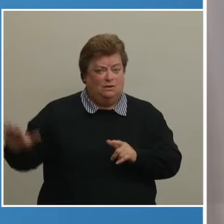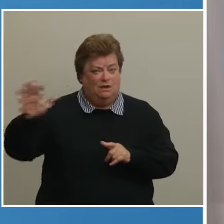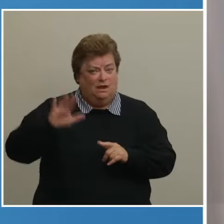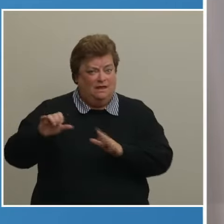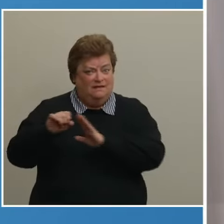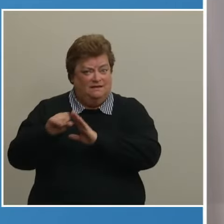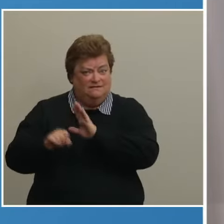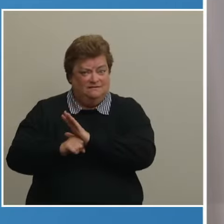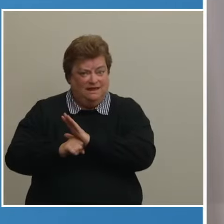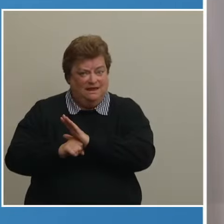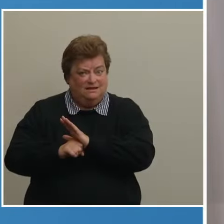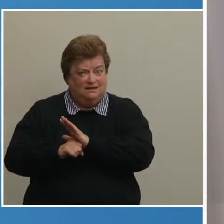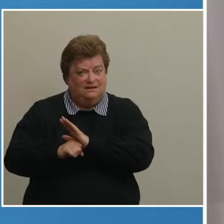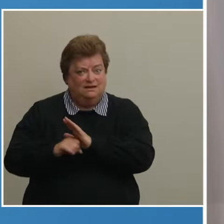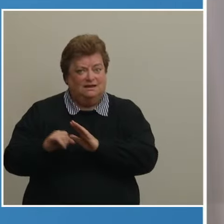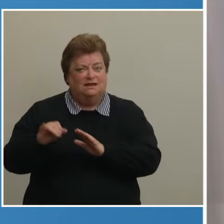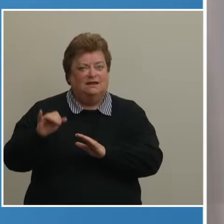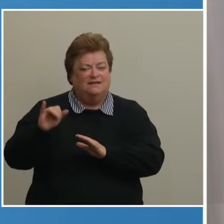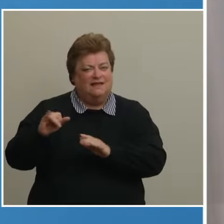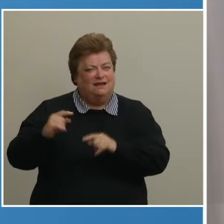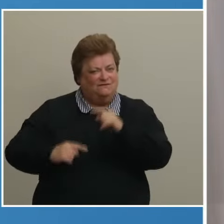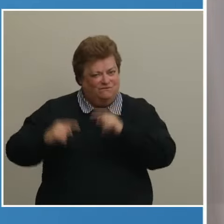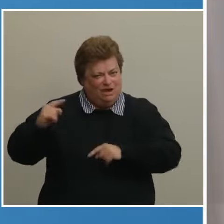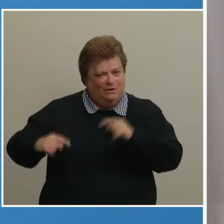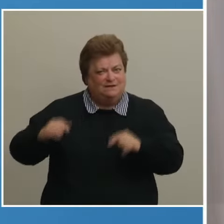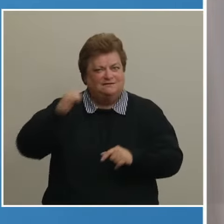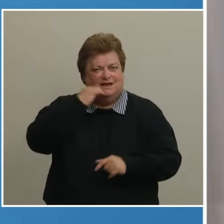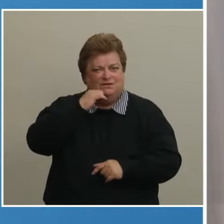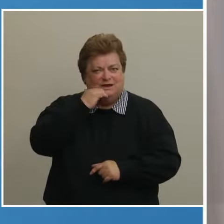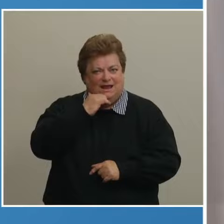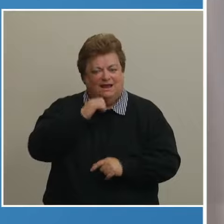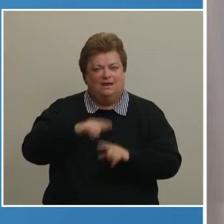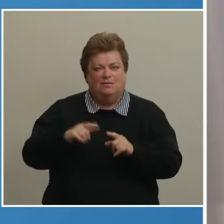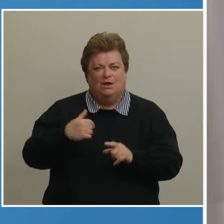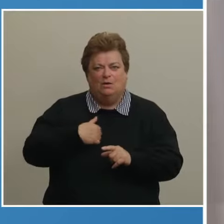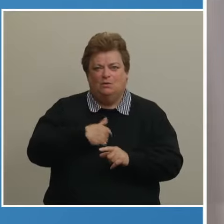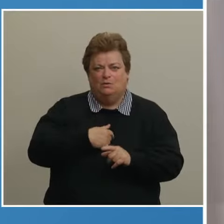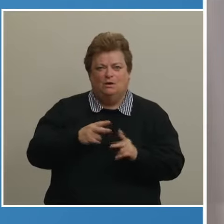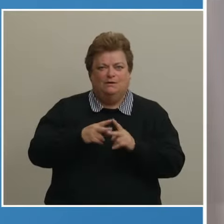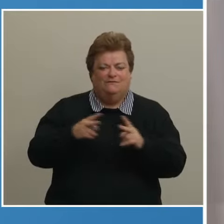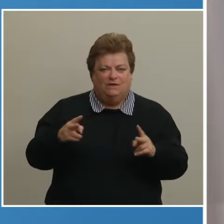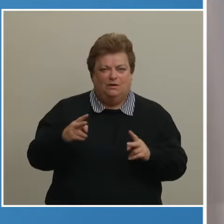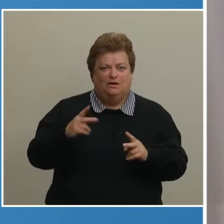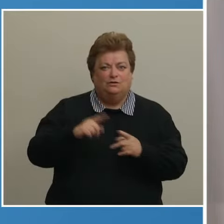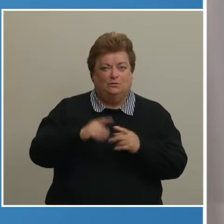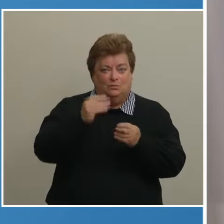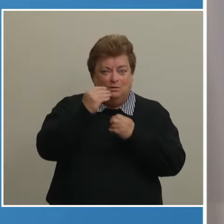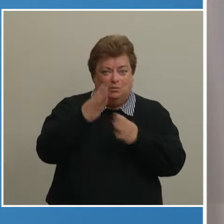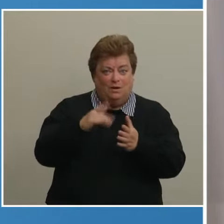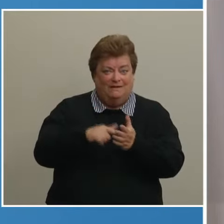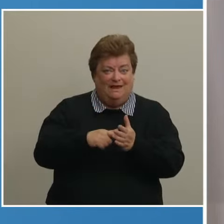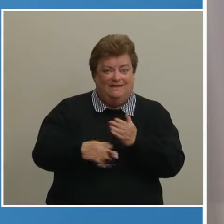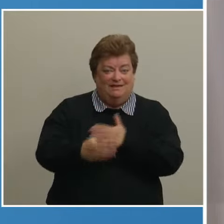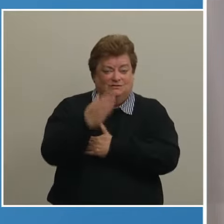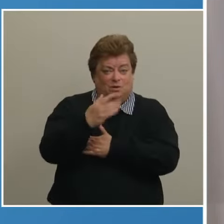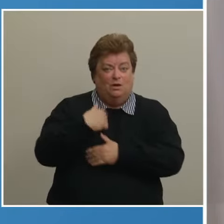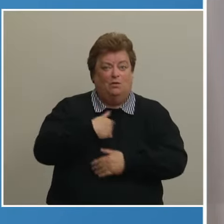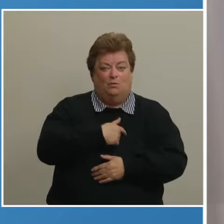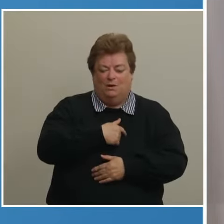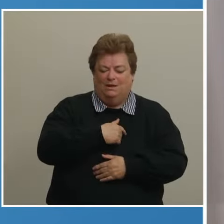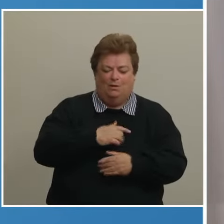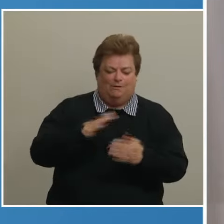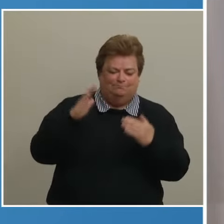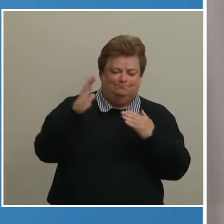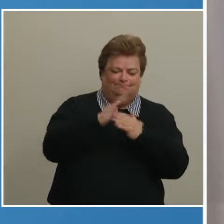percentage of those fully vaccinated varies day to day, but we are incredibly pleased to report that as of this morning, we were number